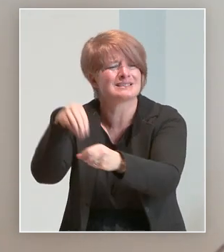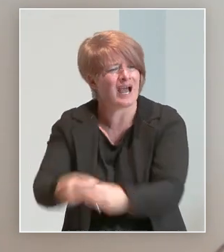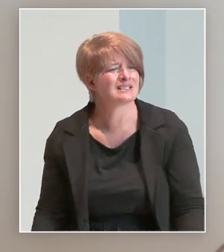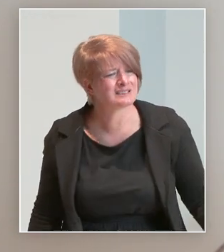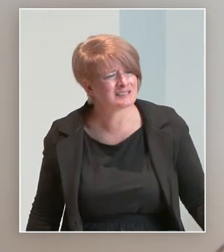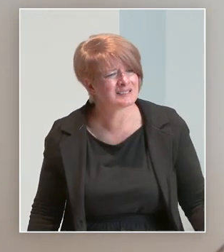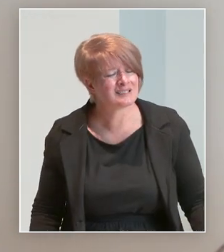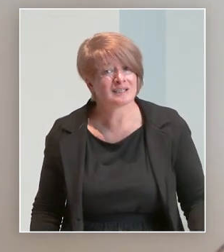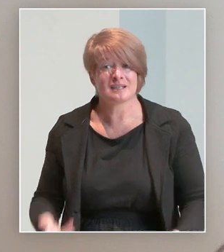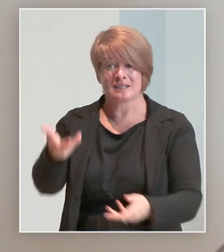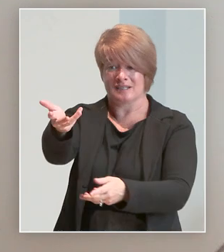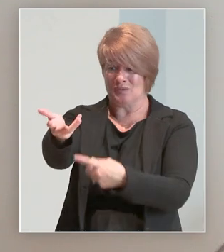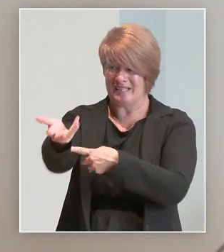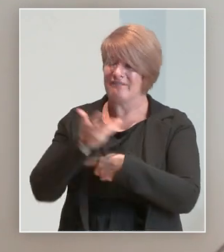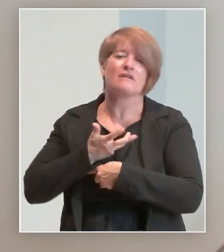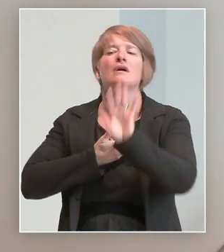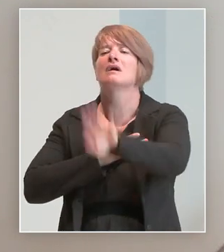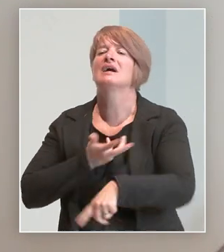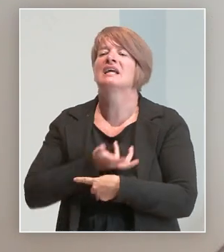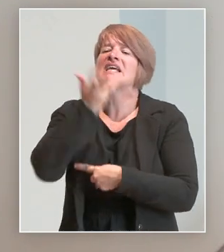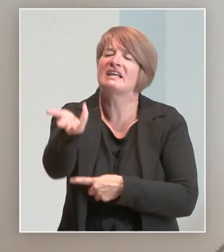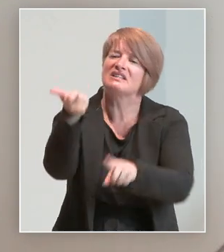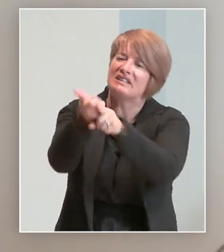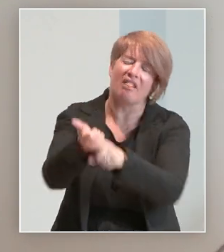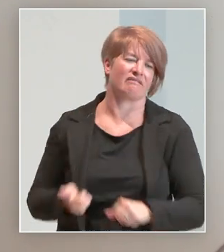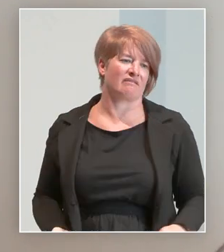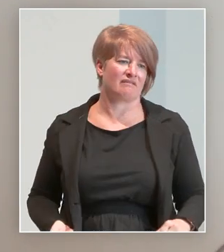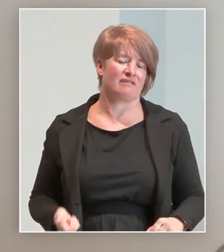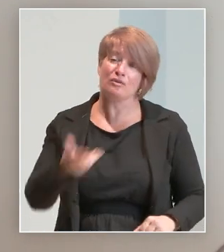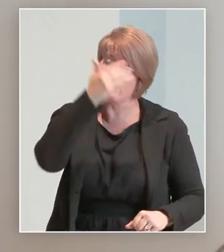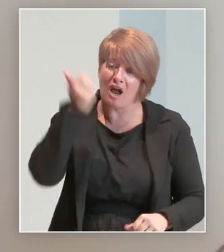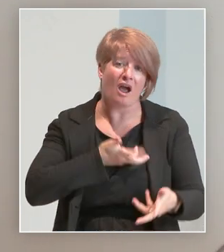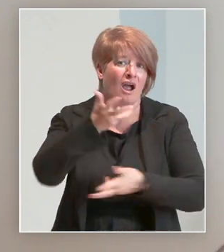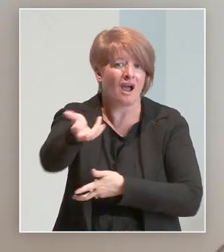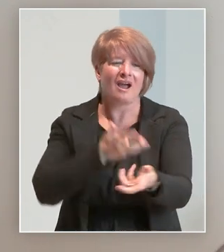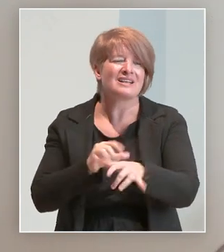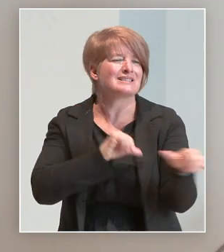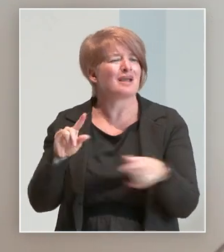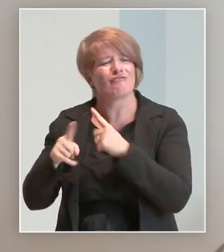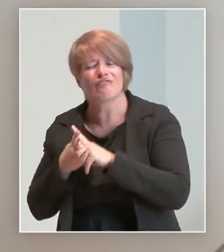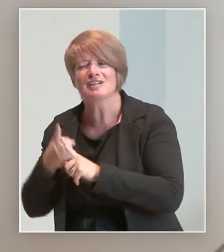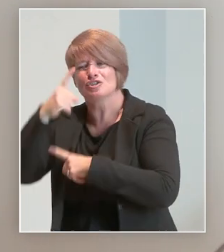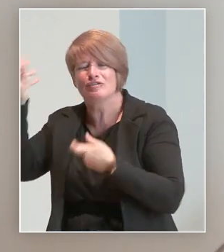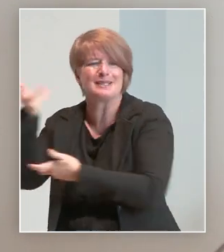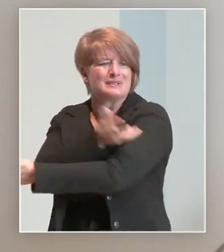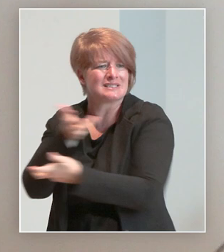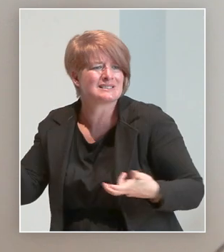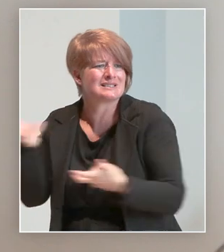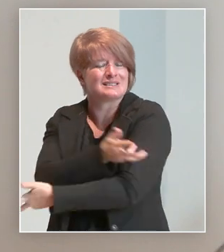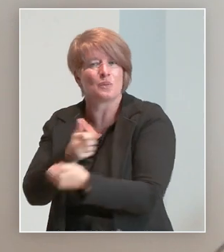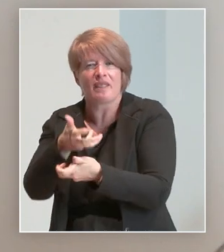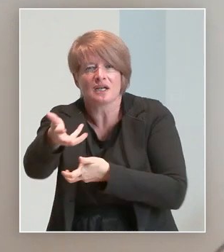handing people back to themselves, and they forgot in the same way that her and her friends hand dreaming back to each other. And in doing